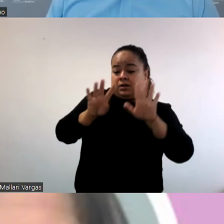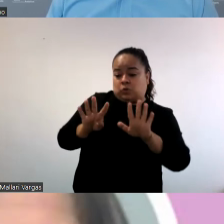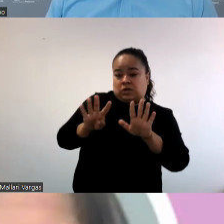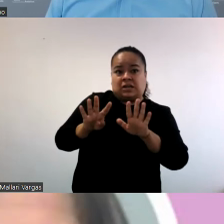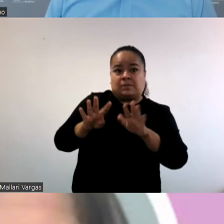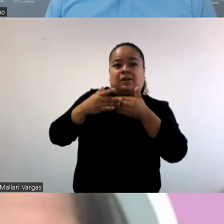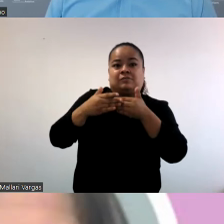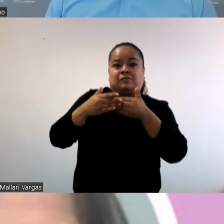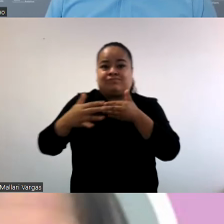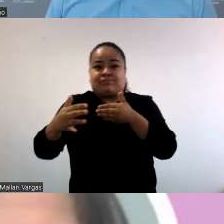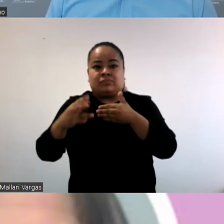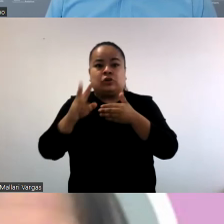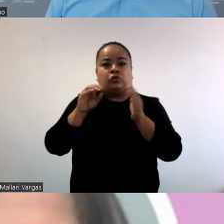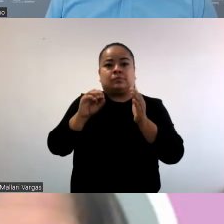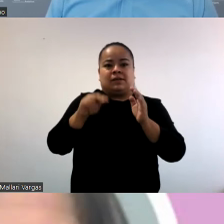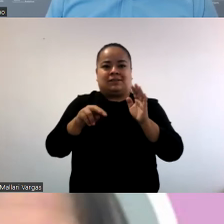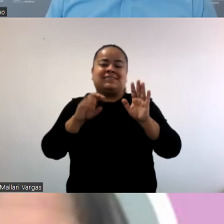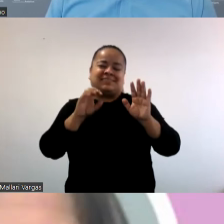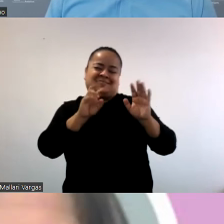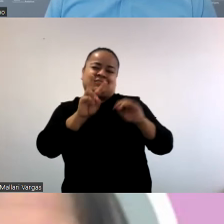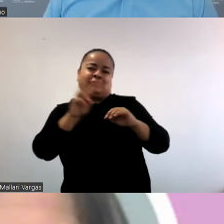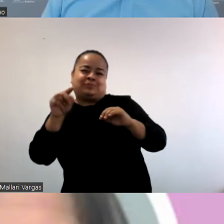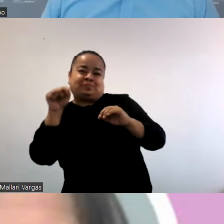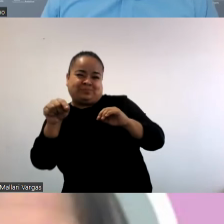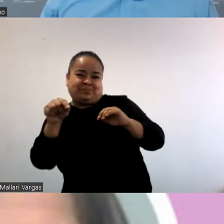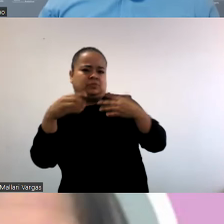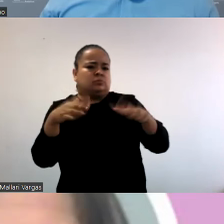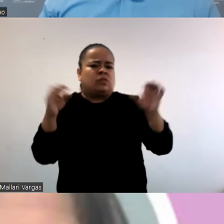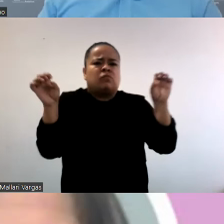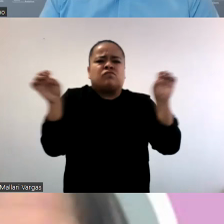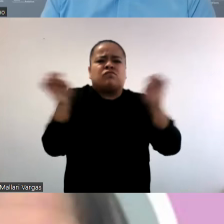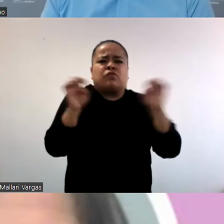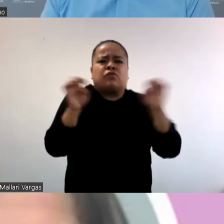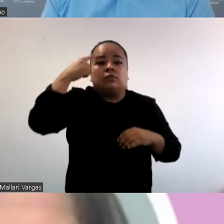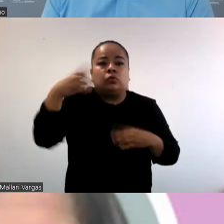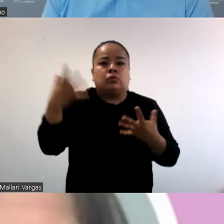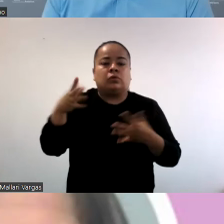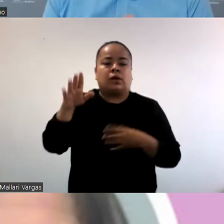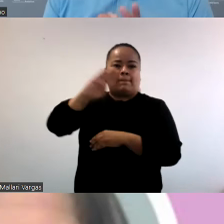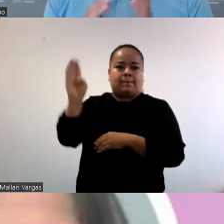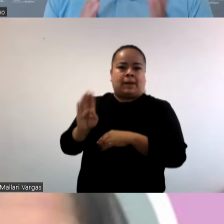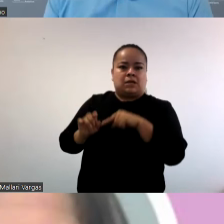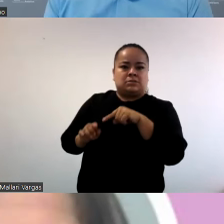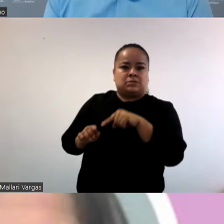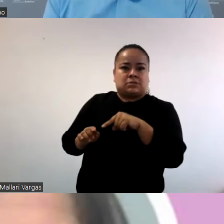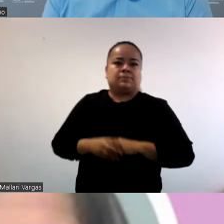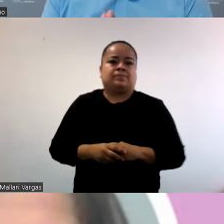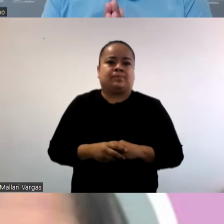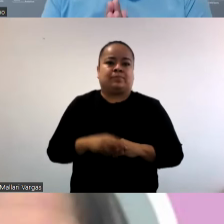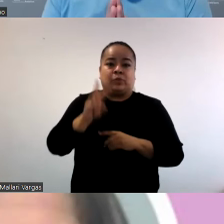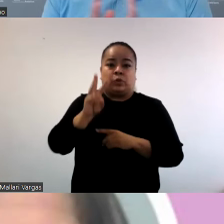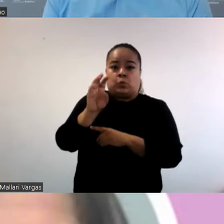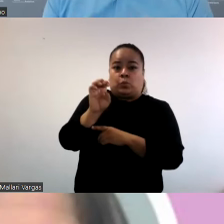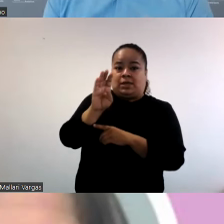PAHO offices in Washington. And she is also the coordinator of